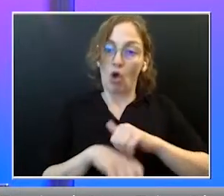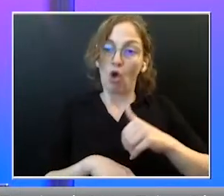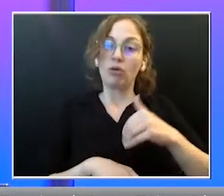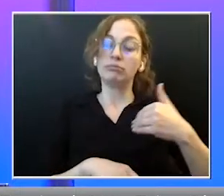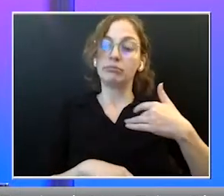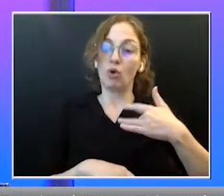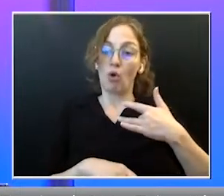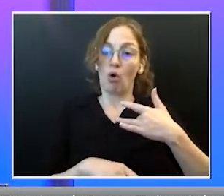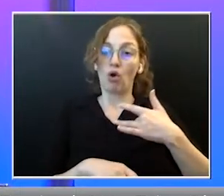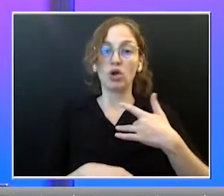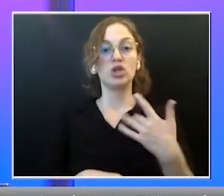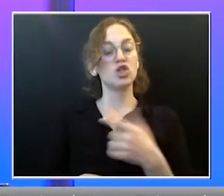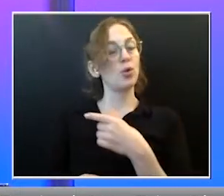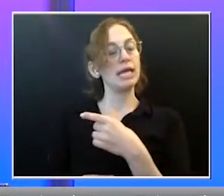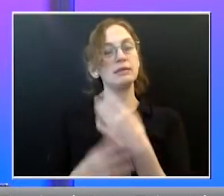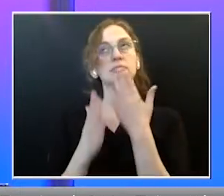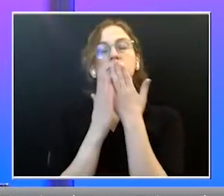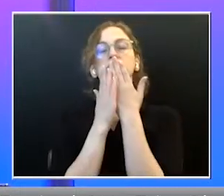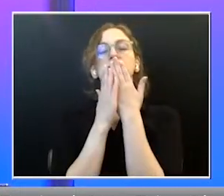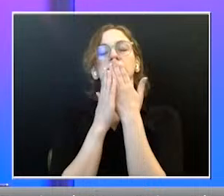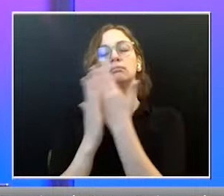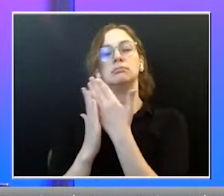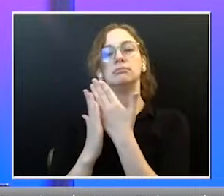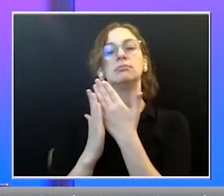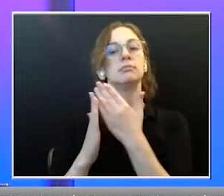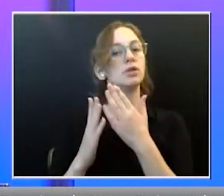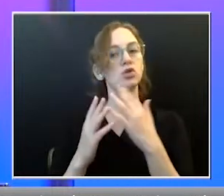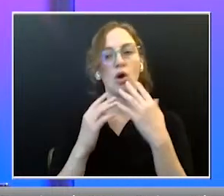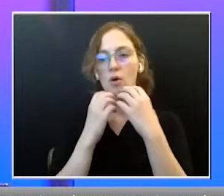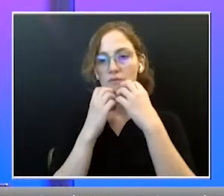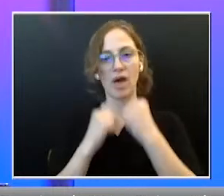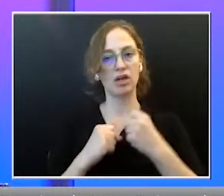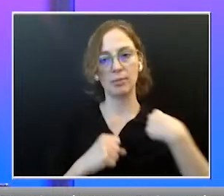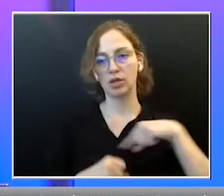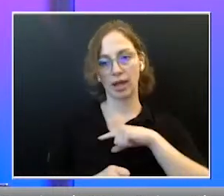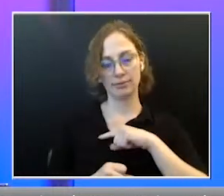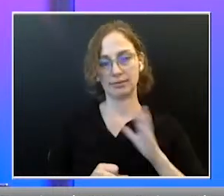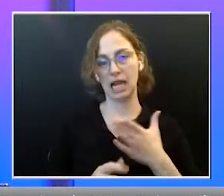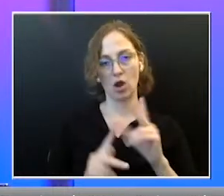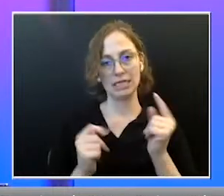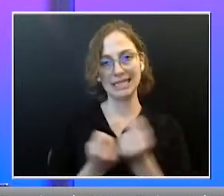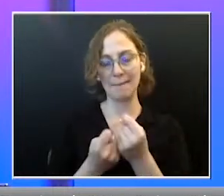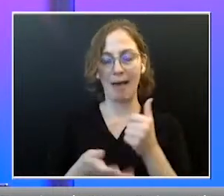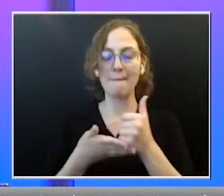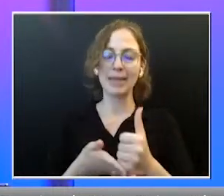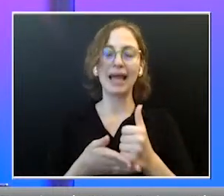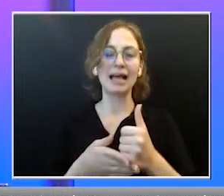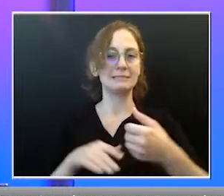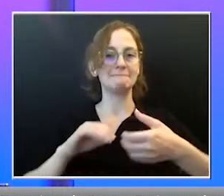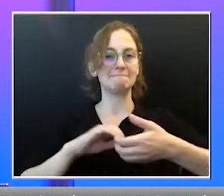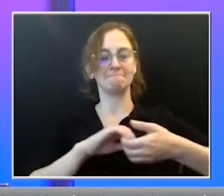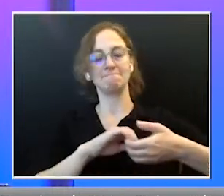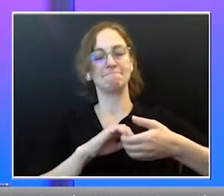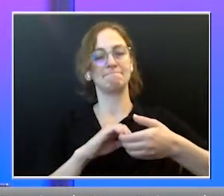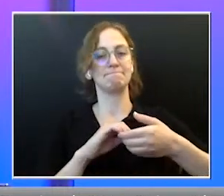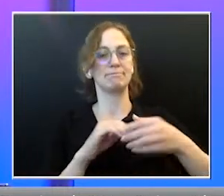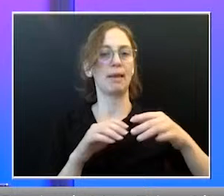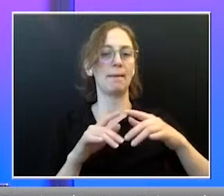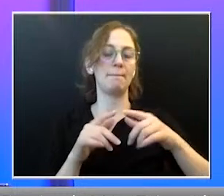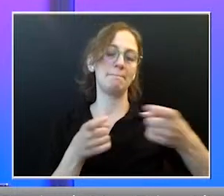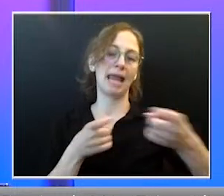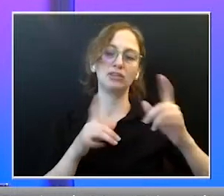invaluable to us and our patients in helping us co-manage and really help help us out with extra